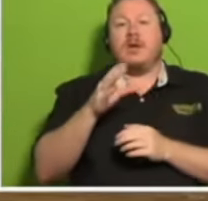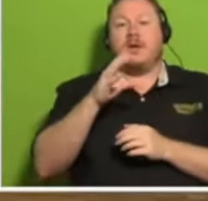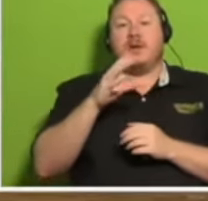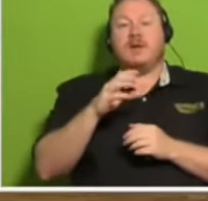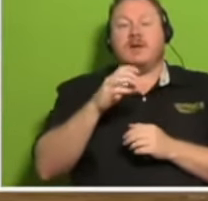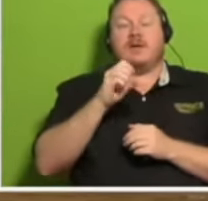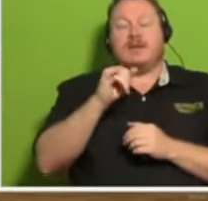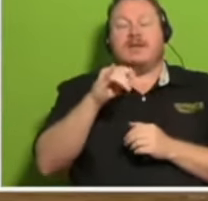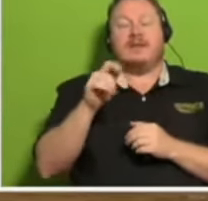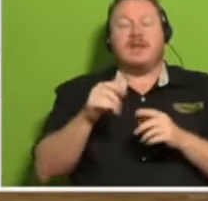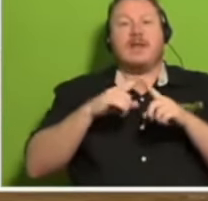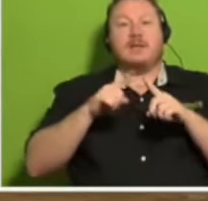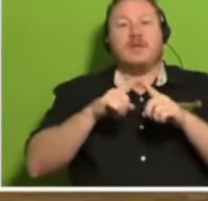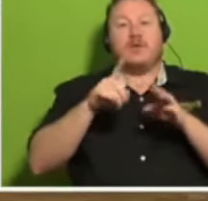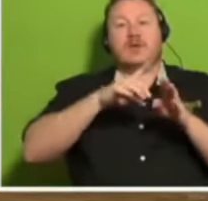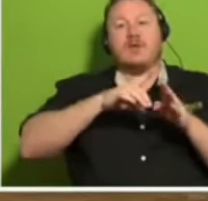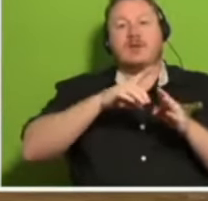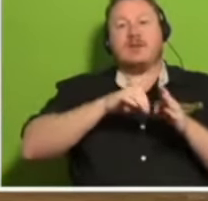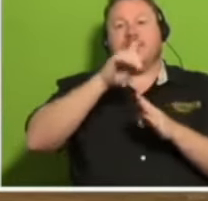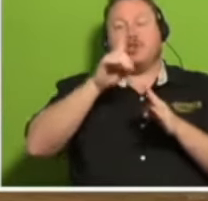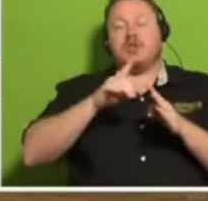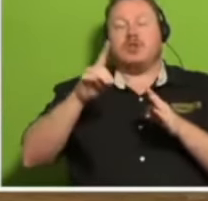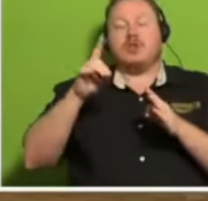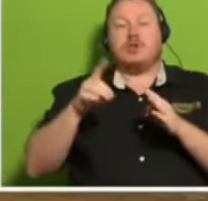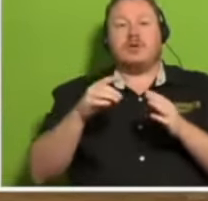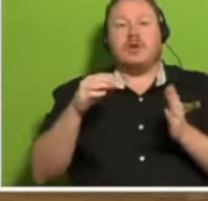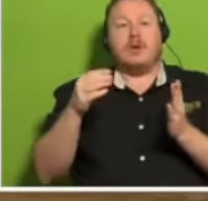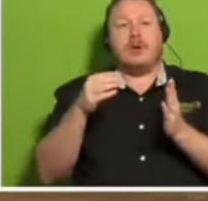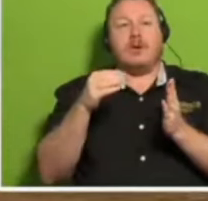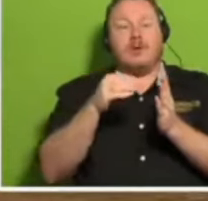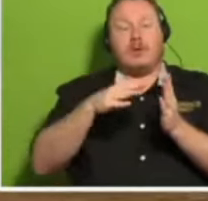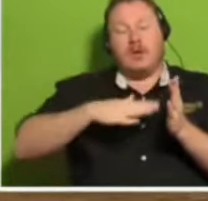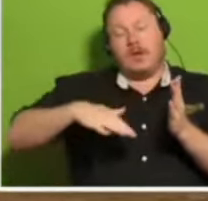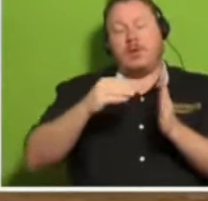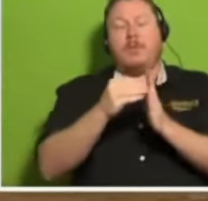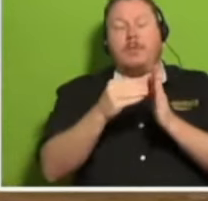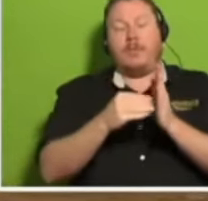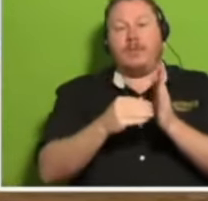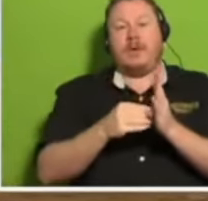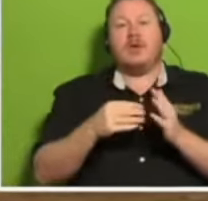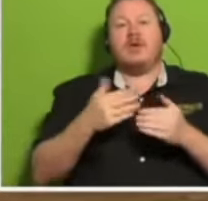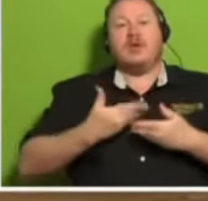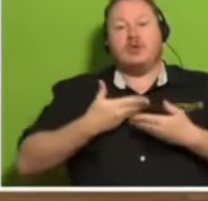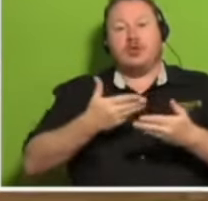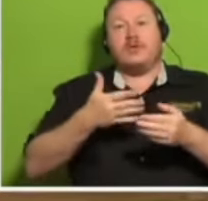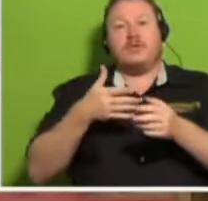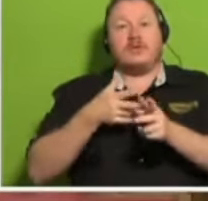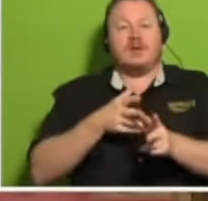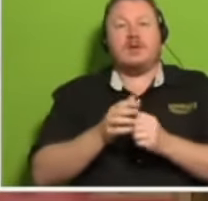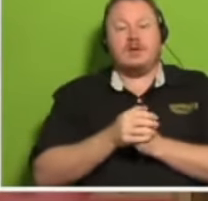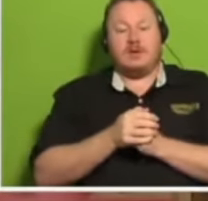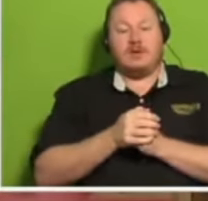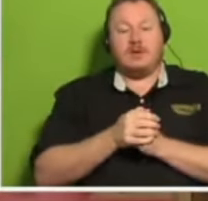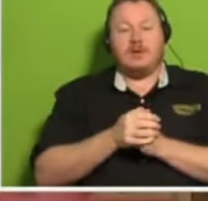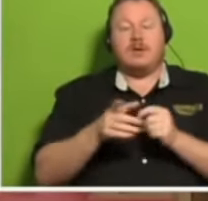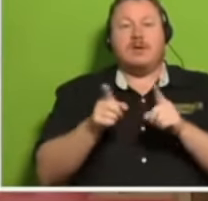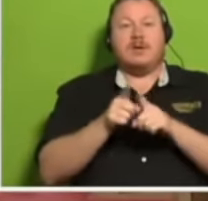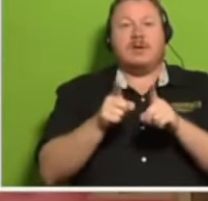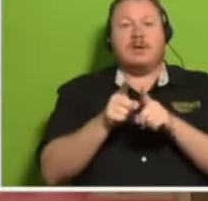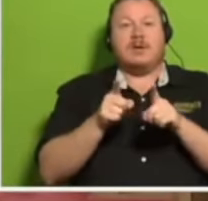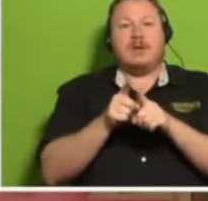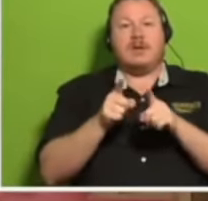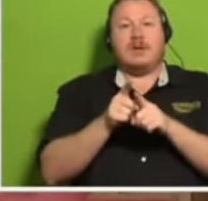several digital platforms to streamline government services. Services such as the Indigent Household Digital